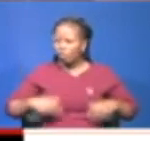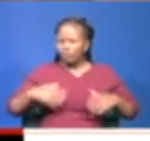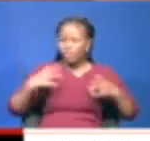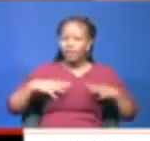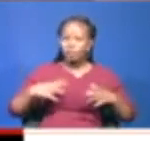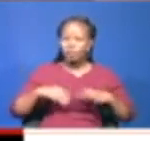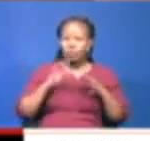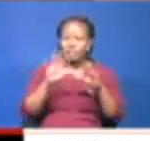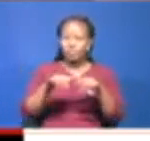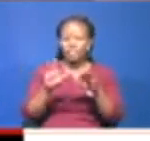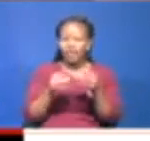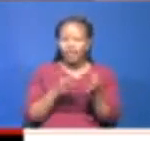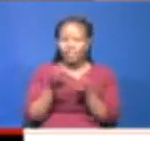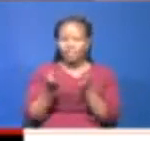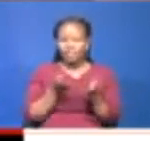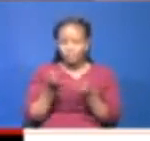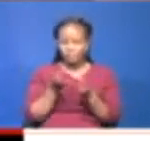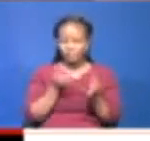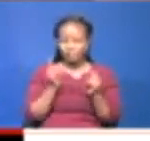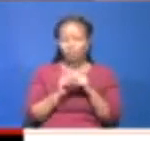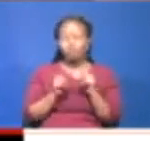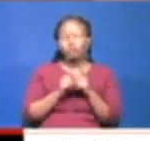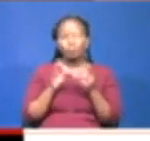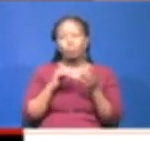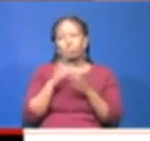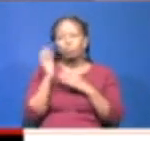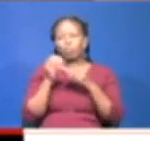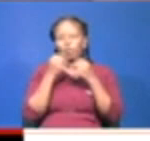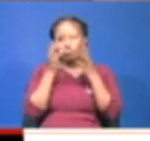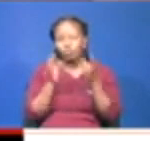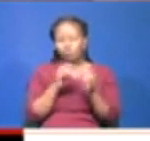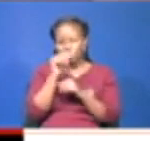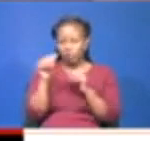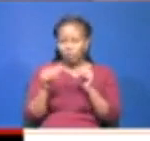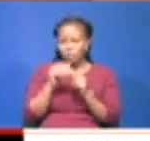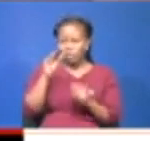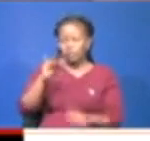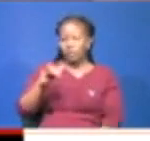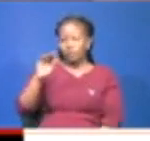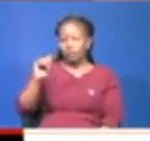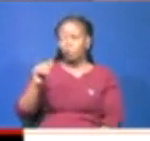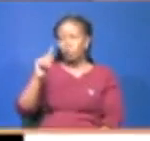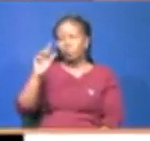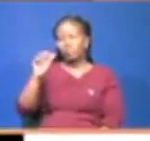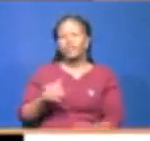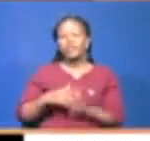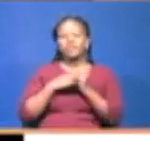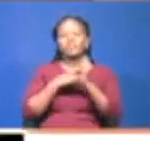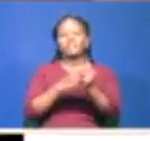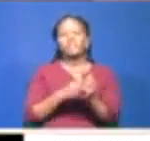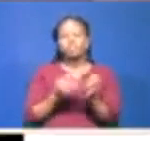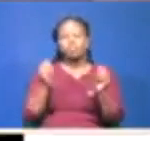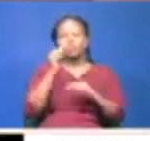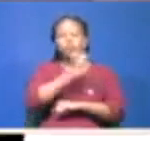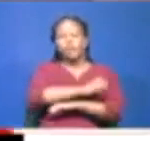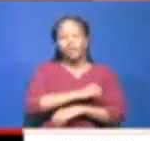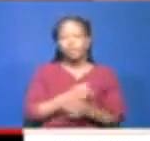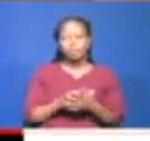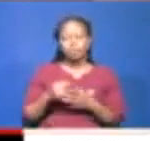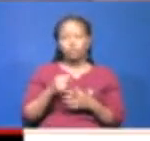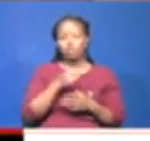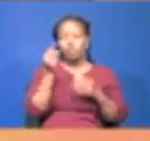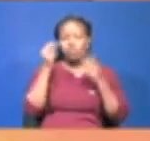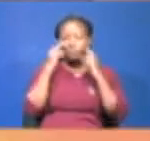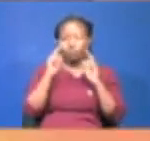as giving us more information about the Yara Leadership Academy. You have been watching BizCheck Broadcasting House.